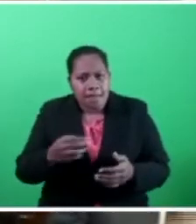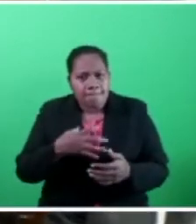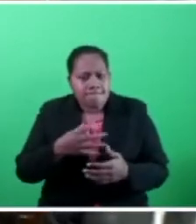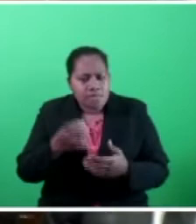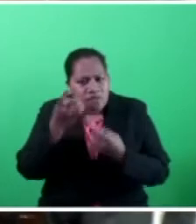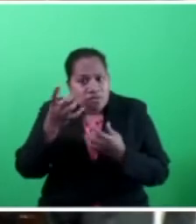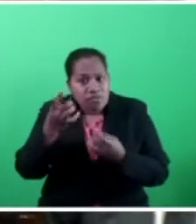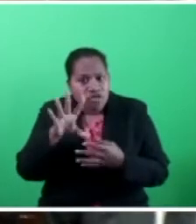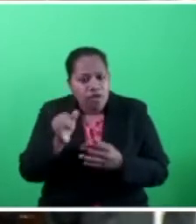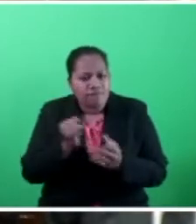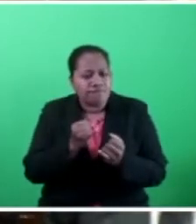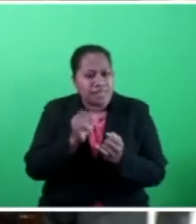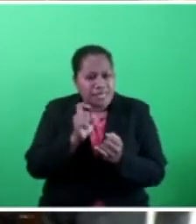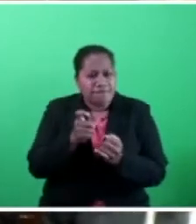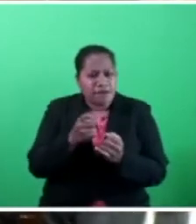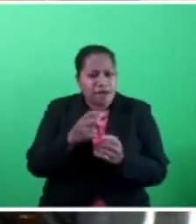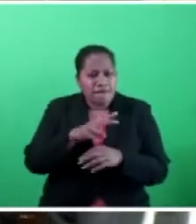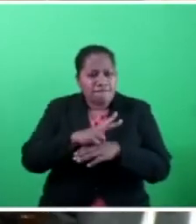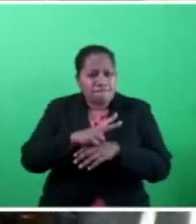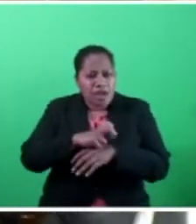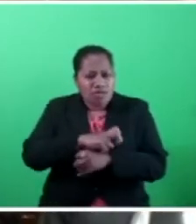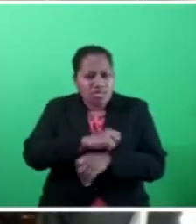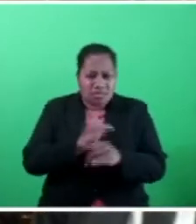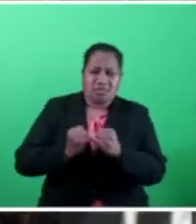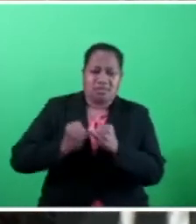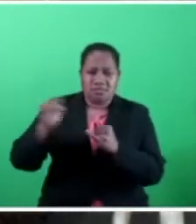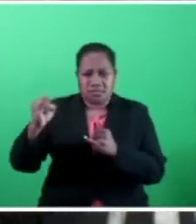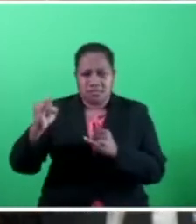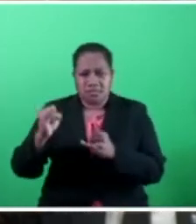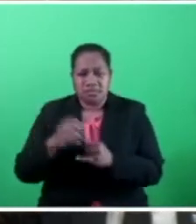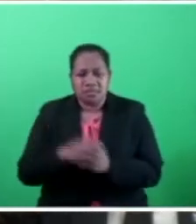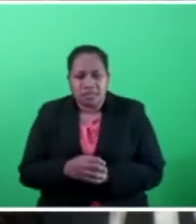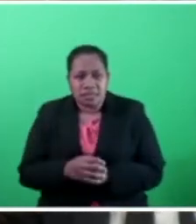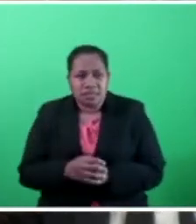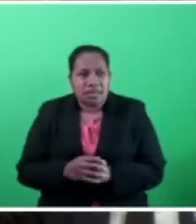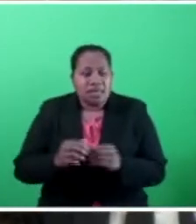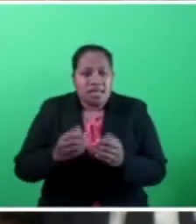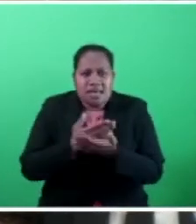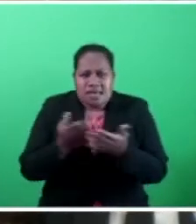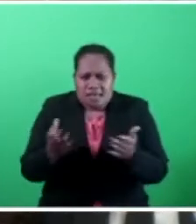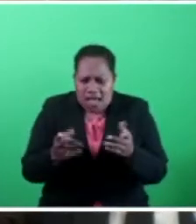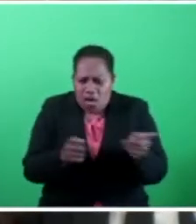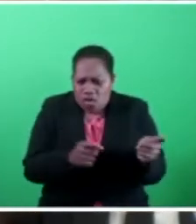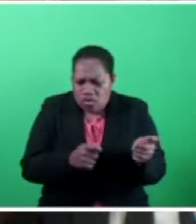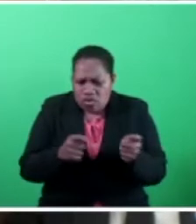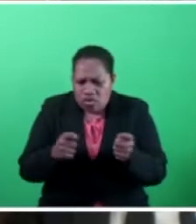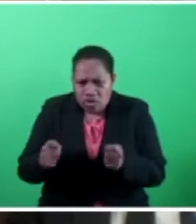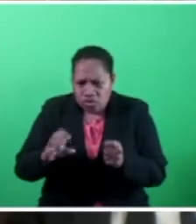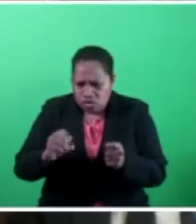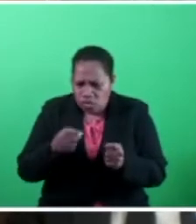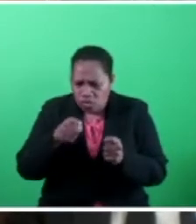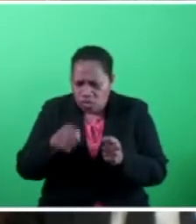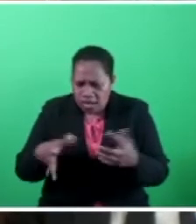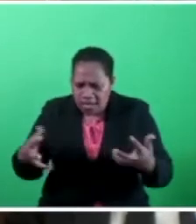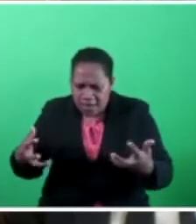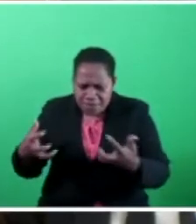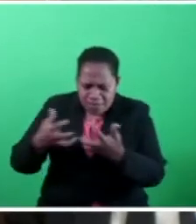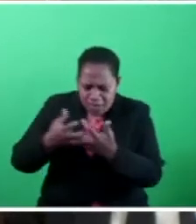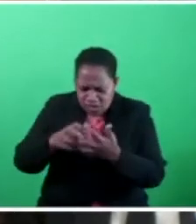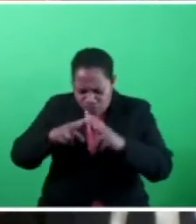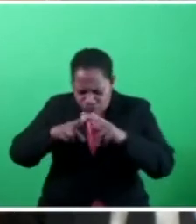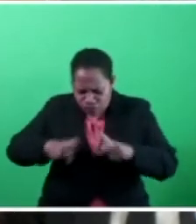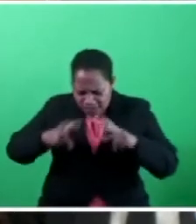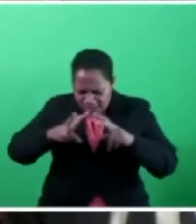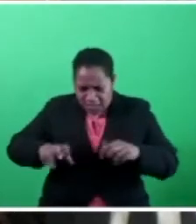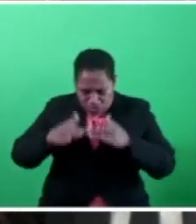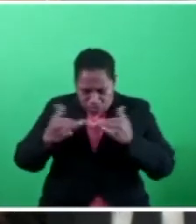of the virus, clinical features, risk factors and transmission patterns to emerge from the research and studies underway in